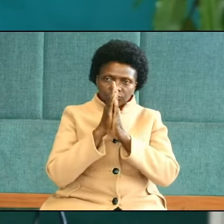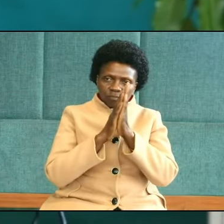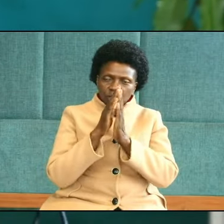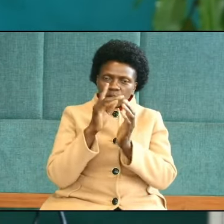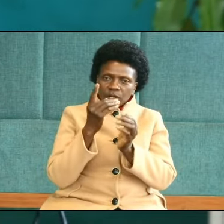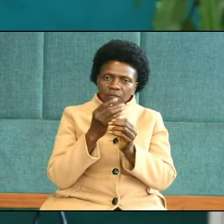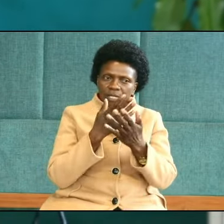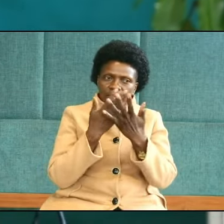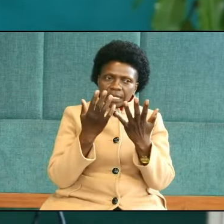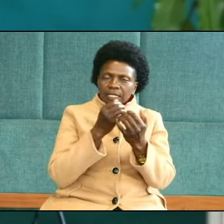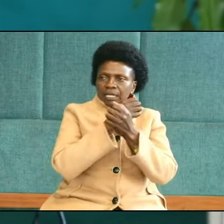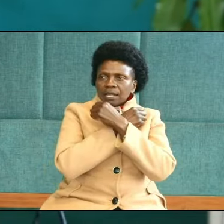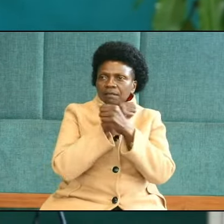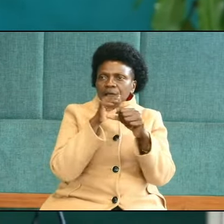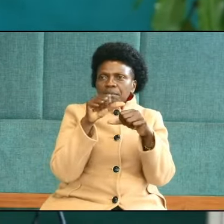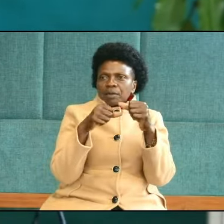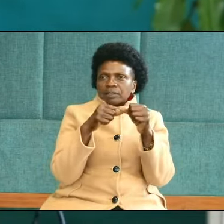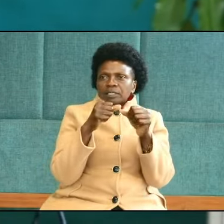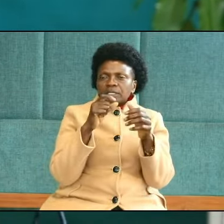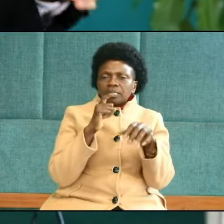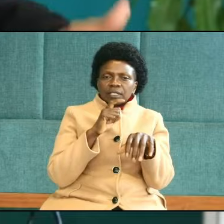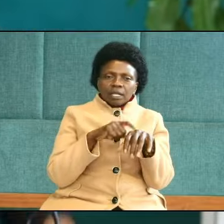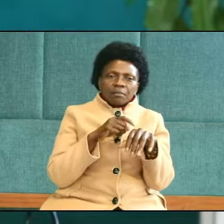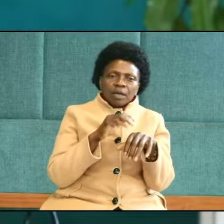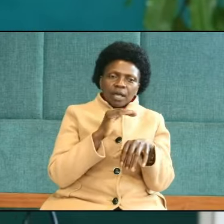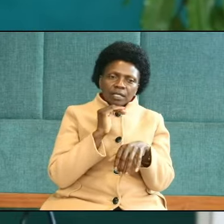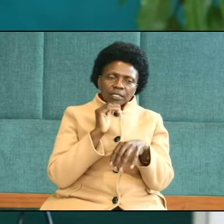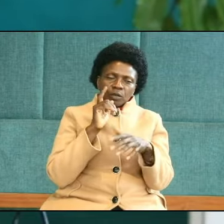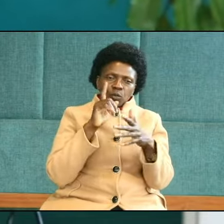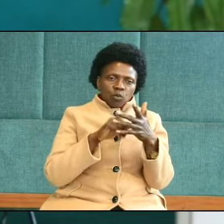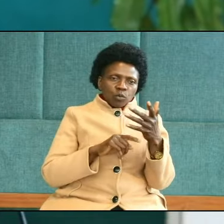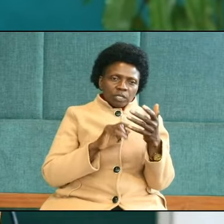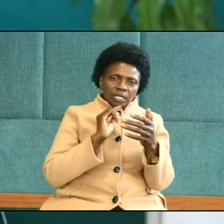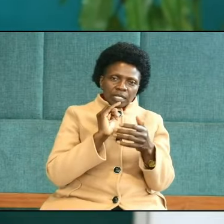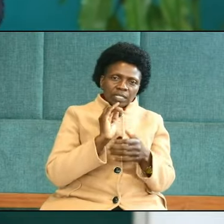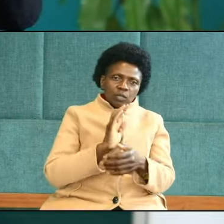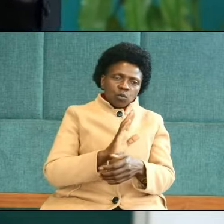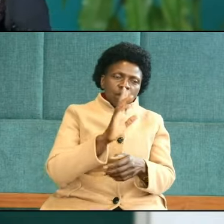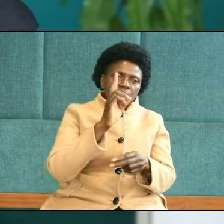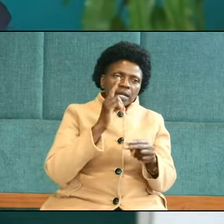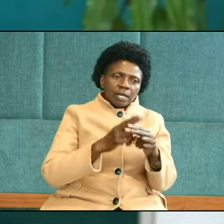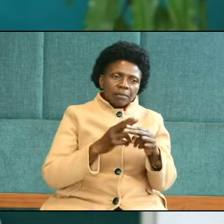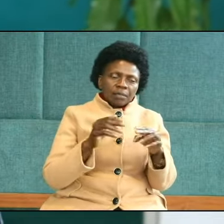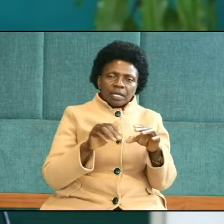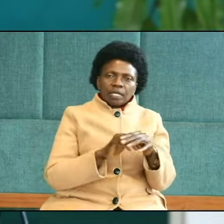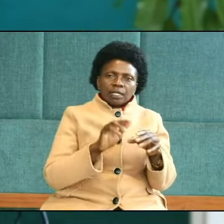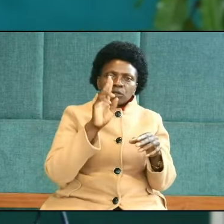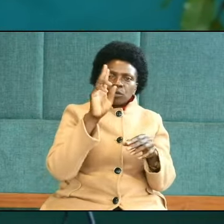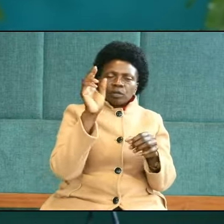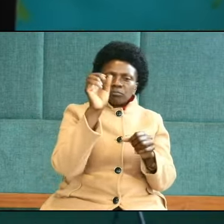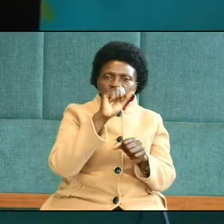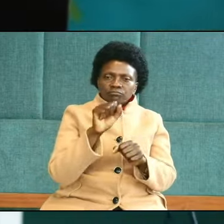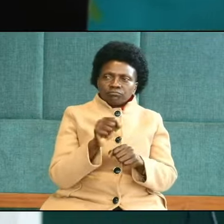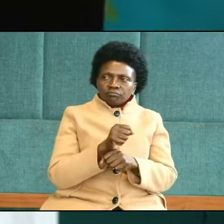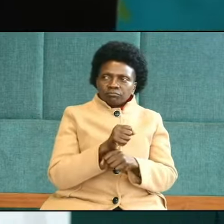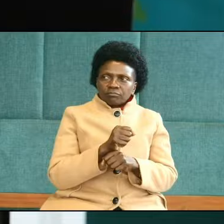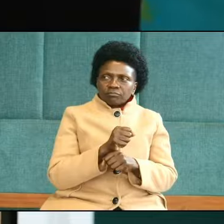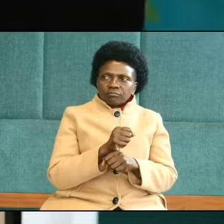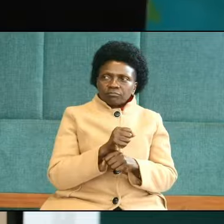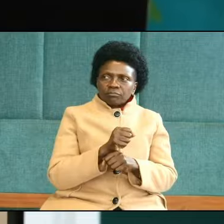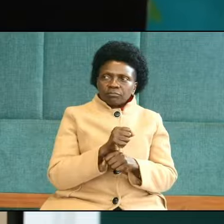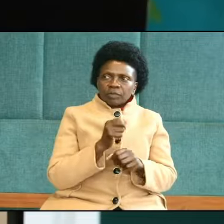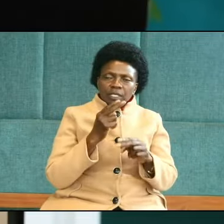I love about when I ask people, what's your name? In the United States, often names are, people give